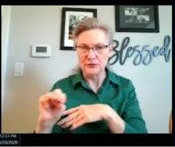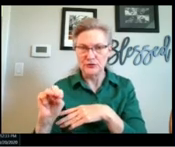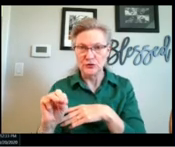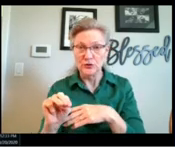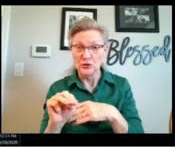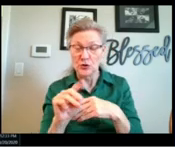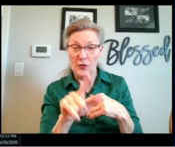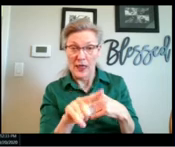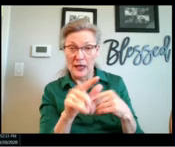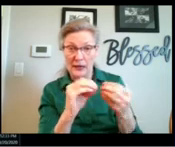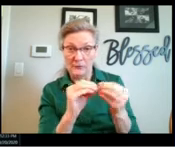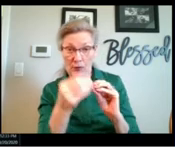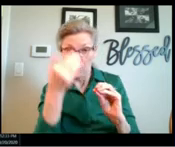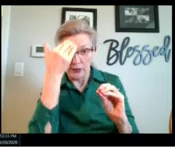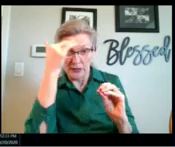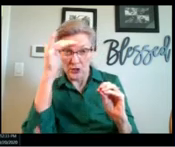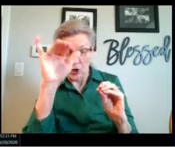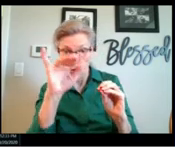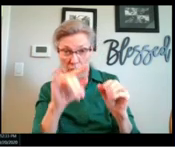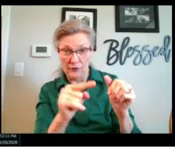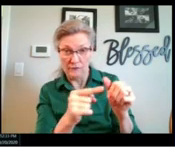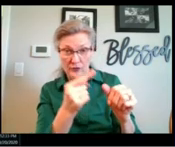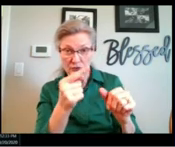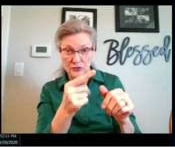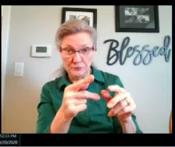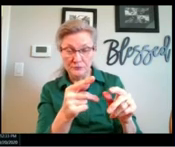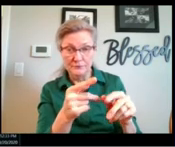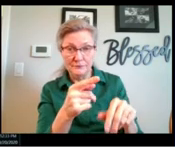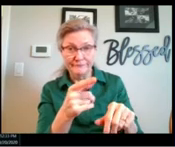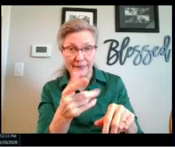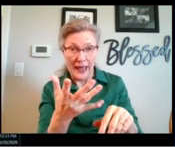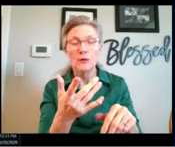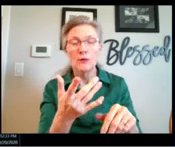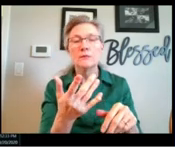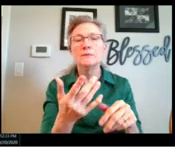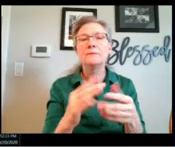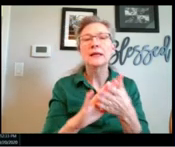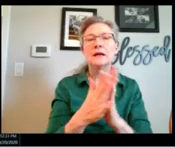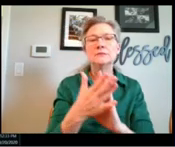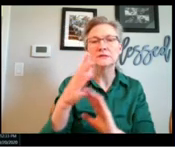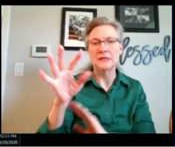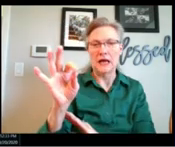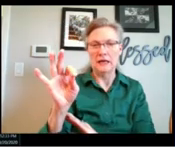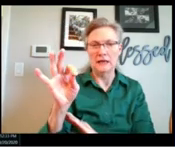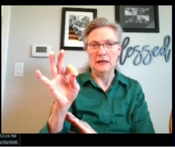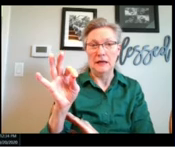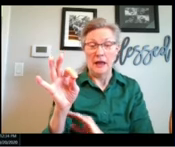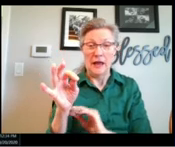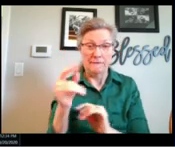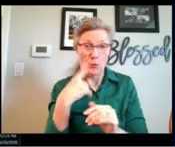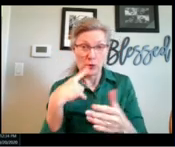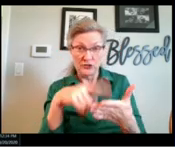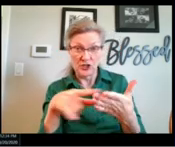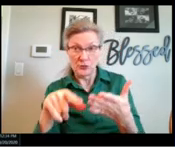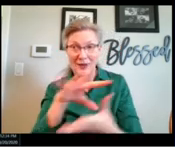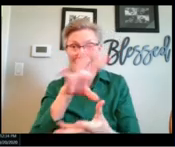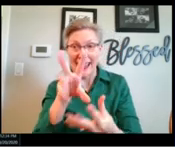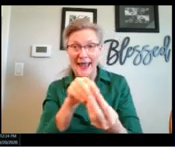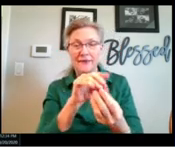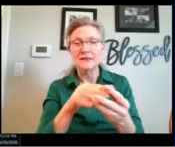our L for our length, that's now become 9. Now, if we want to double check, we can just add up all of our sides, right? So we would